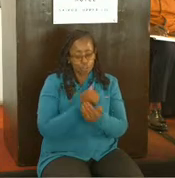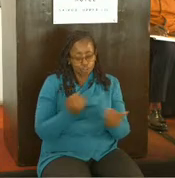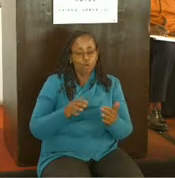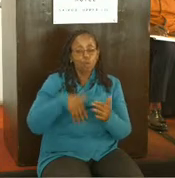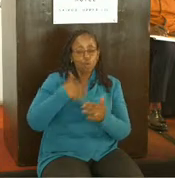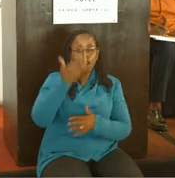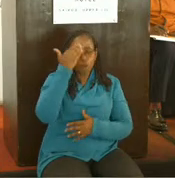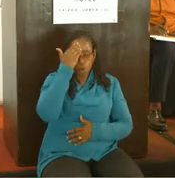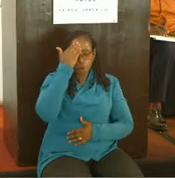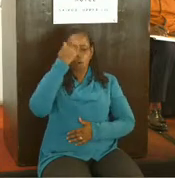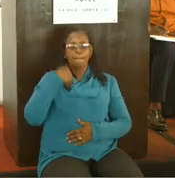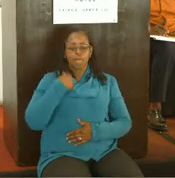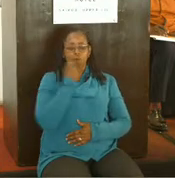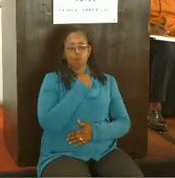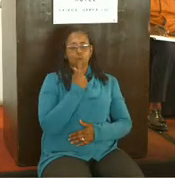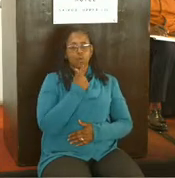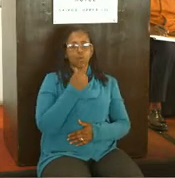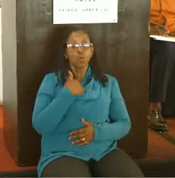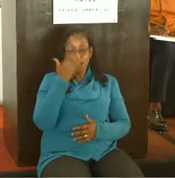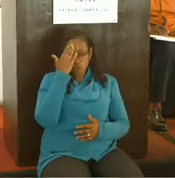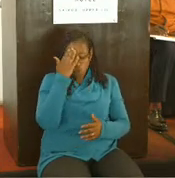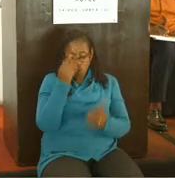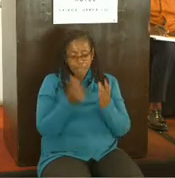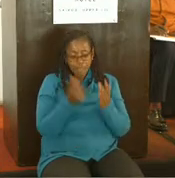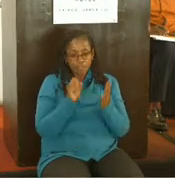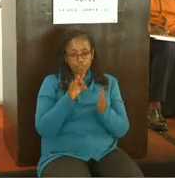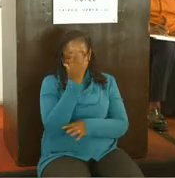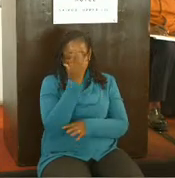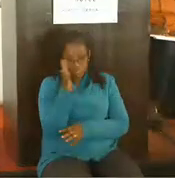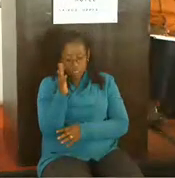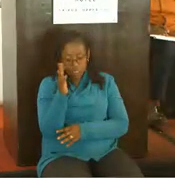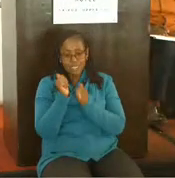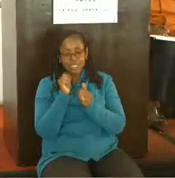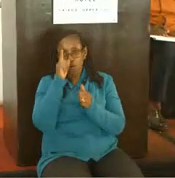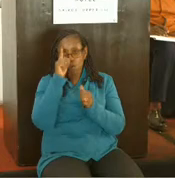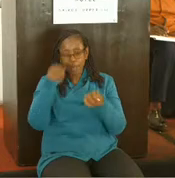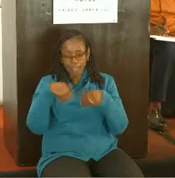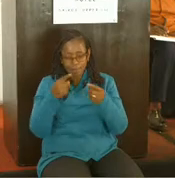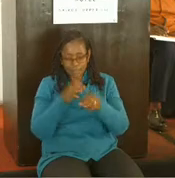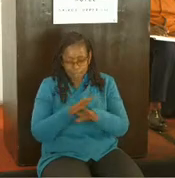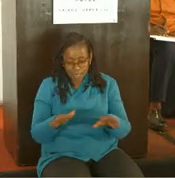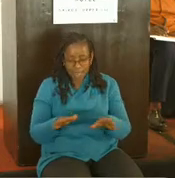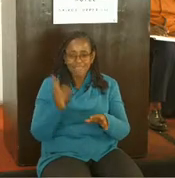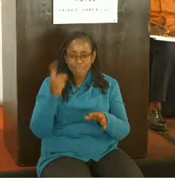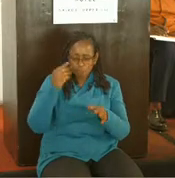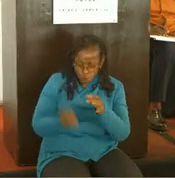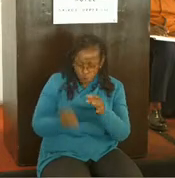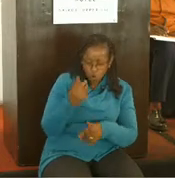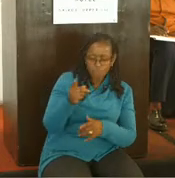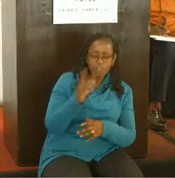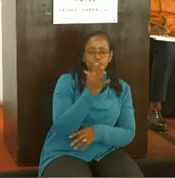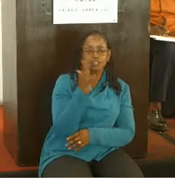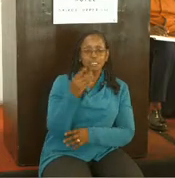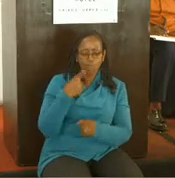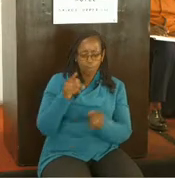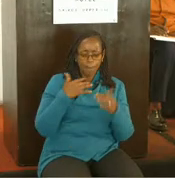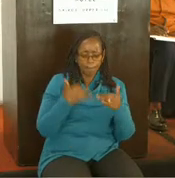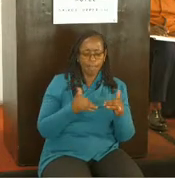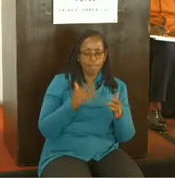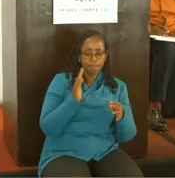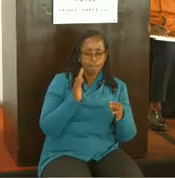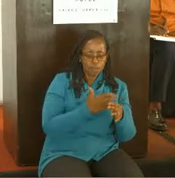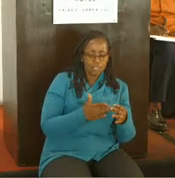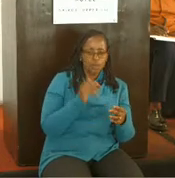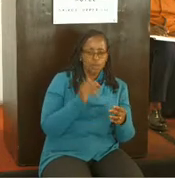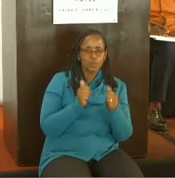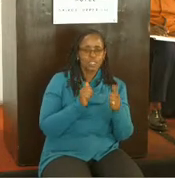am they shall know the names of trees God gave this land they shall grow them they shall play the music we